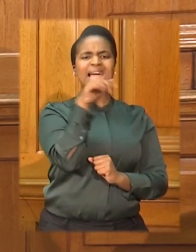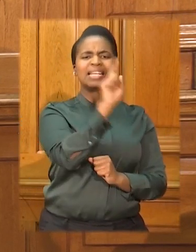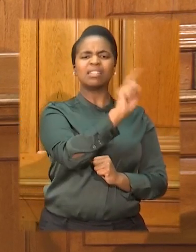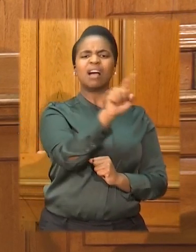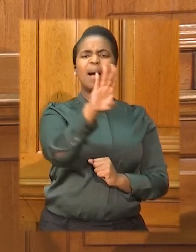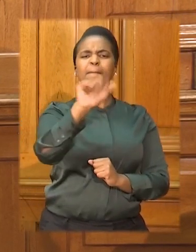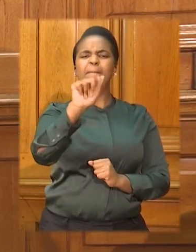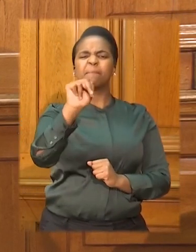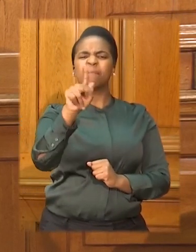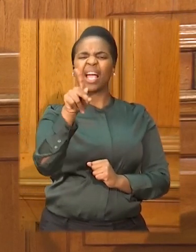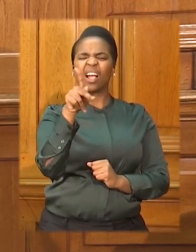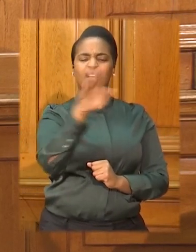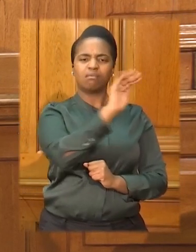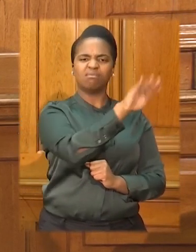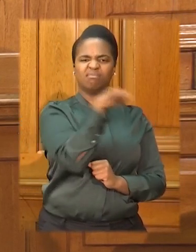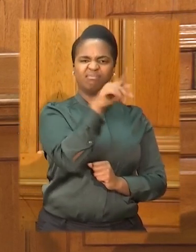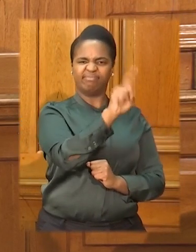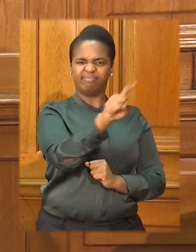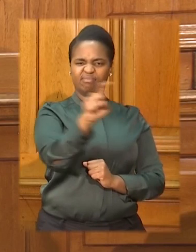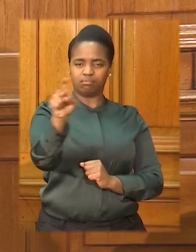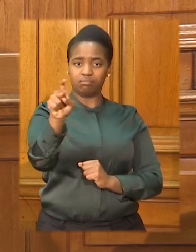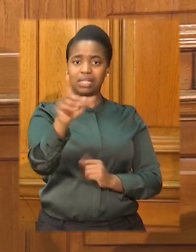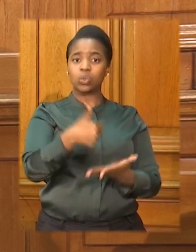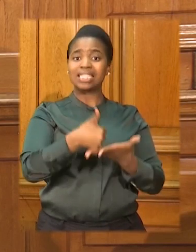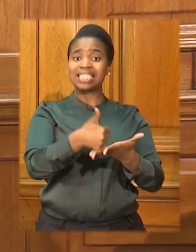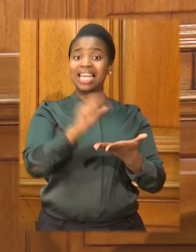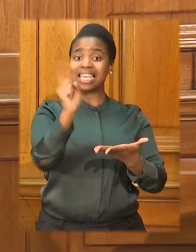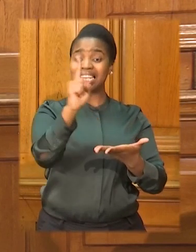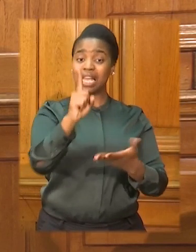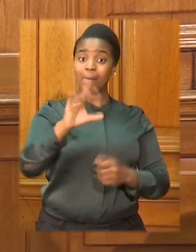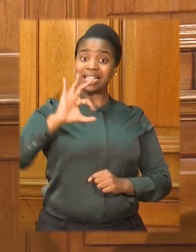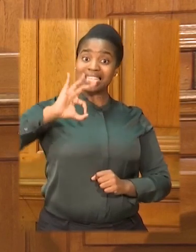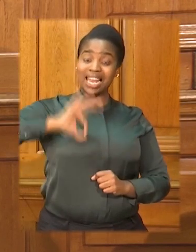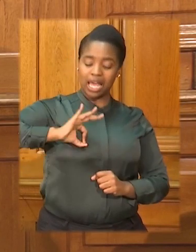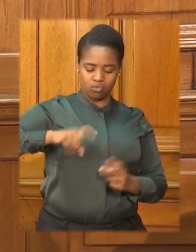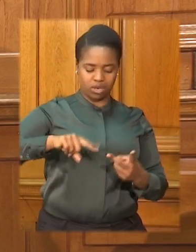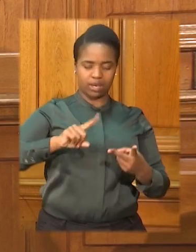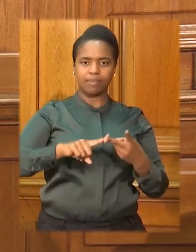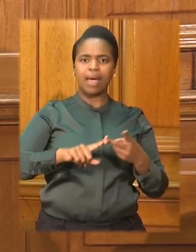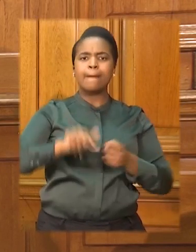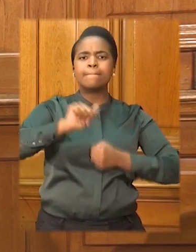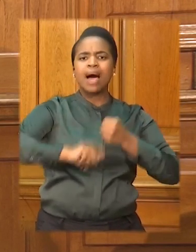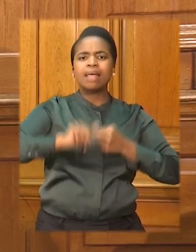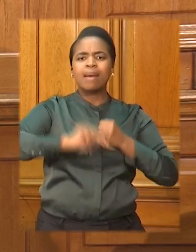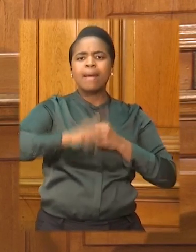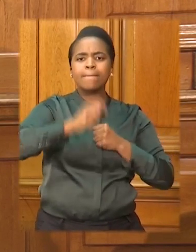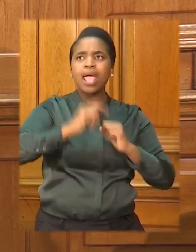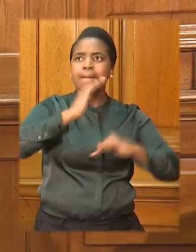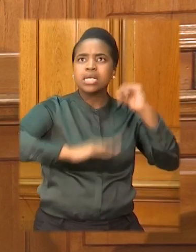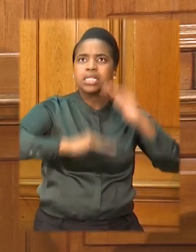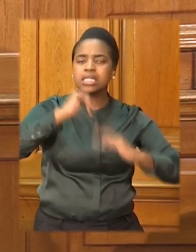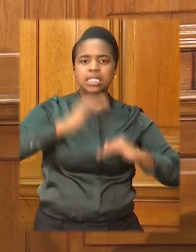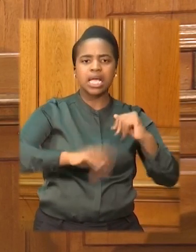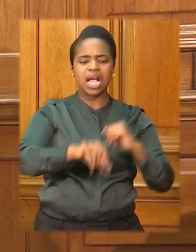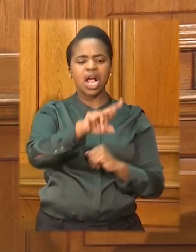enterprises with operational costs, such as salaries, rent, and payment of